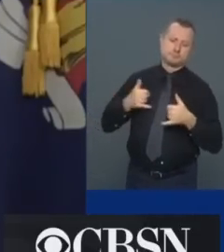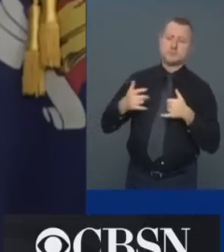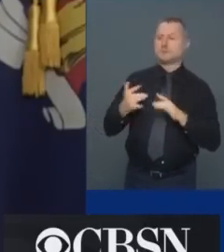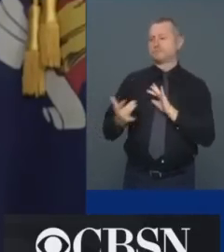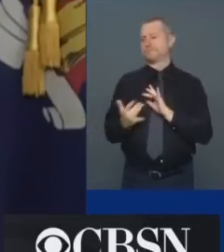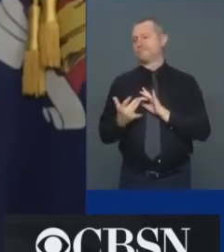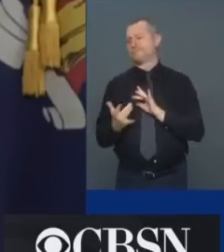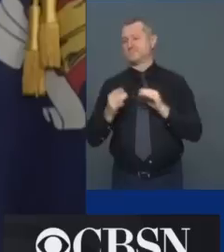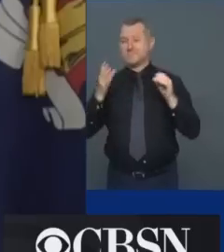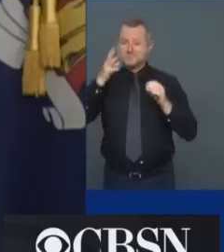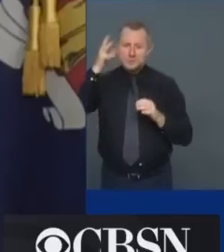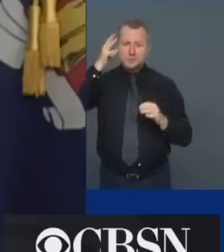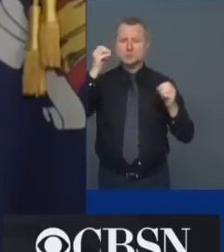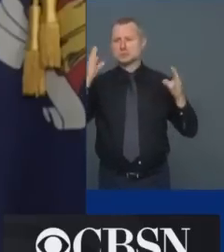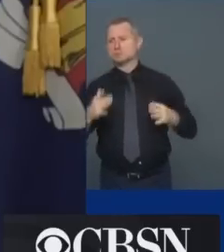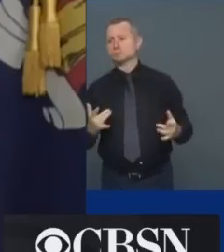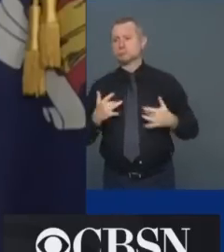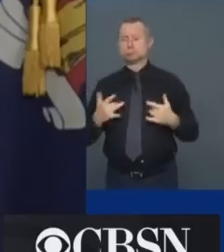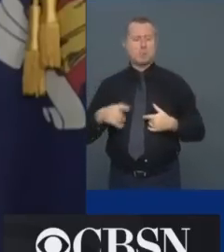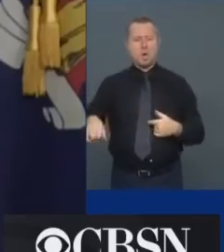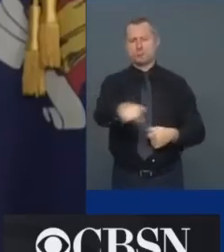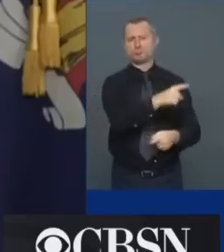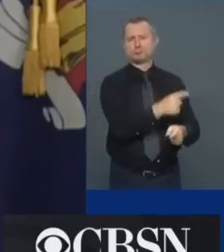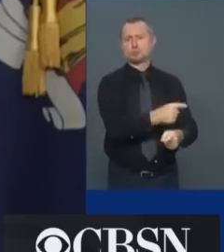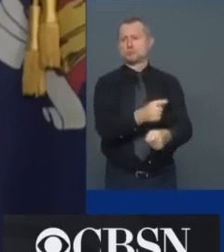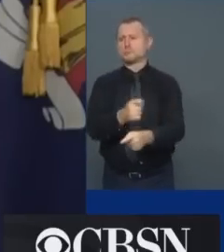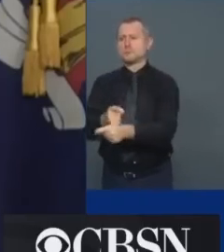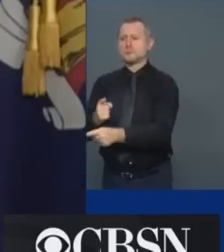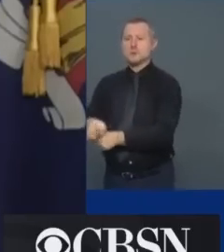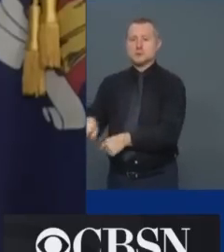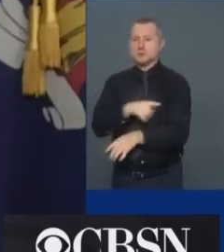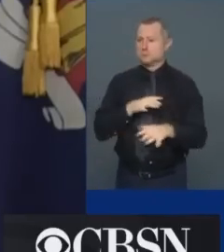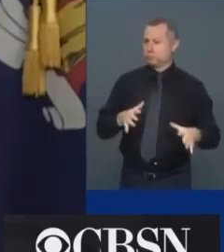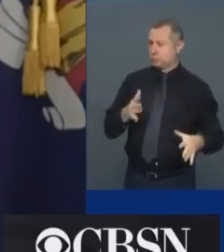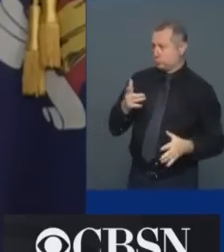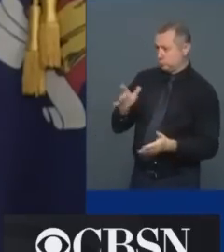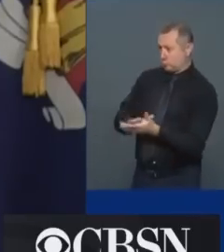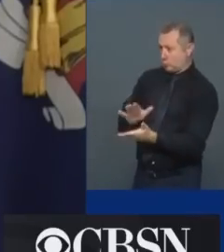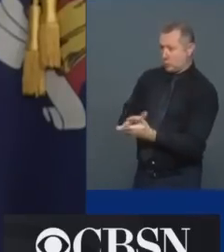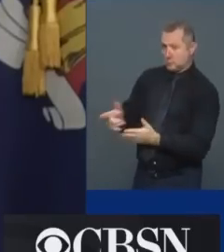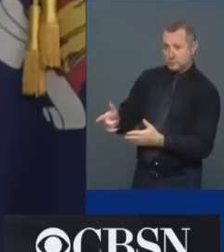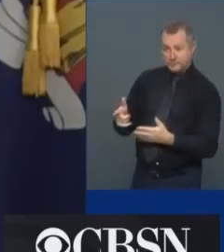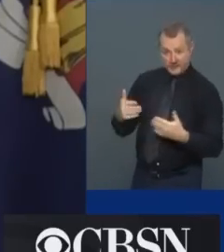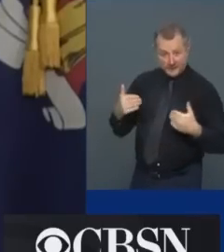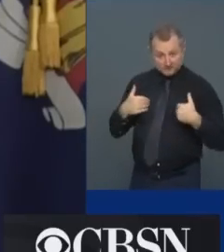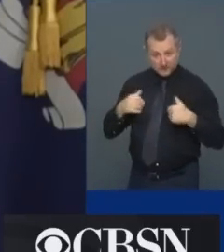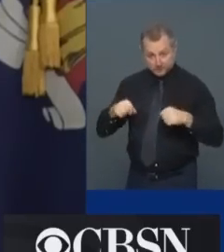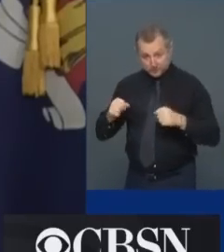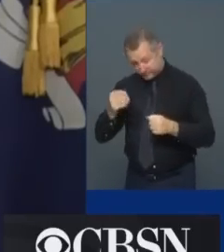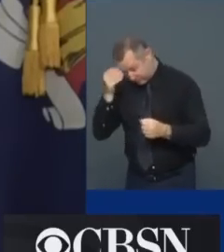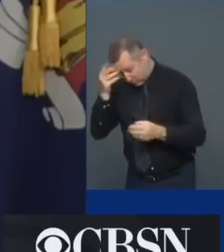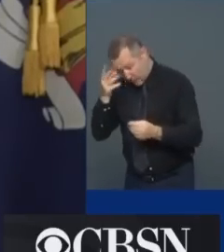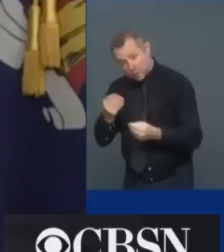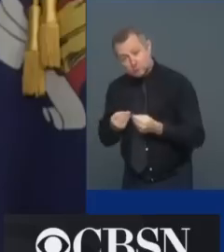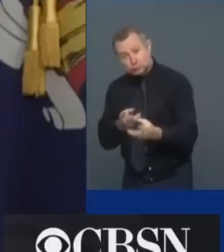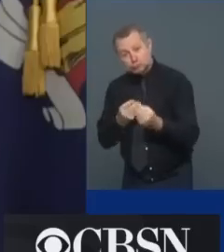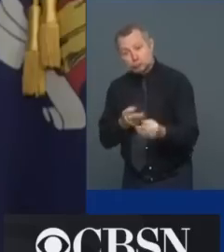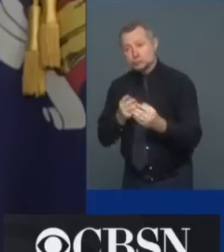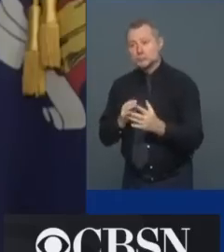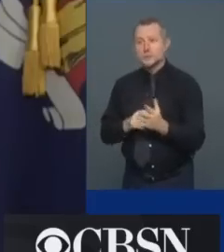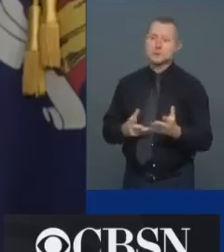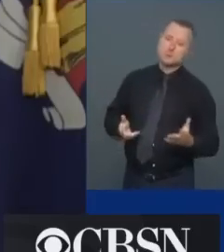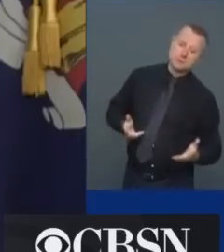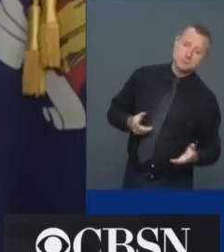and they should be concerned. They're anxious about whether or not the school district can do this. You have school districts that have had starts